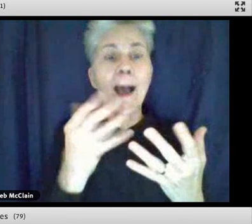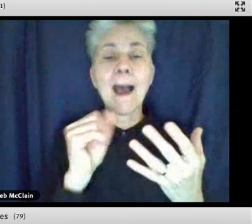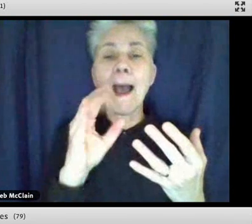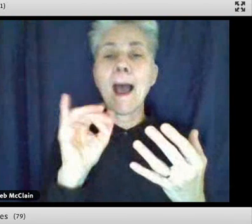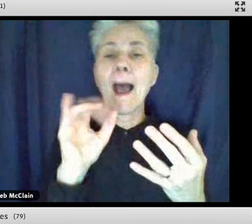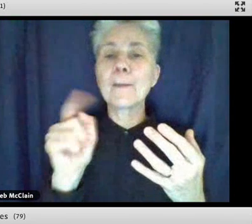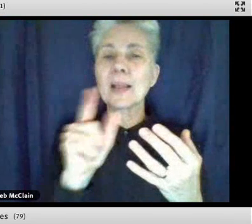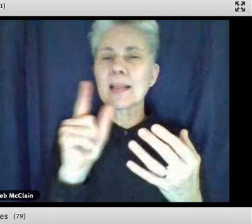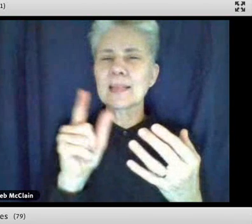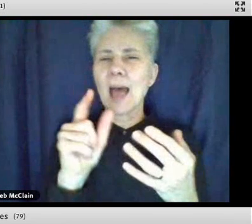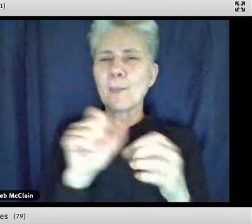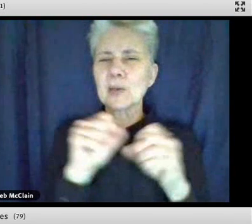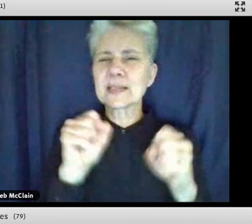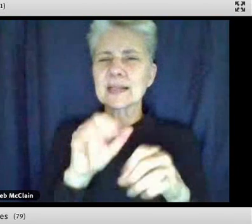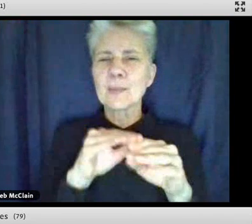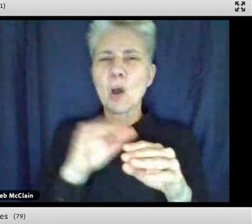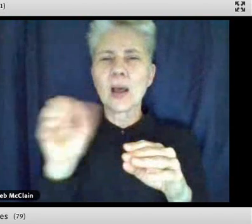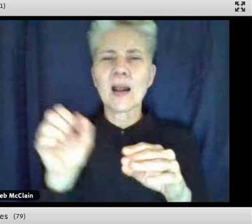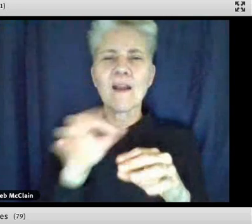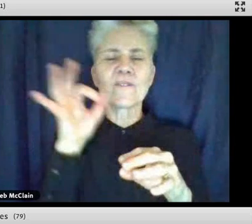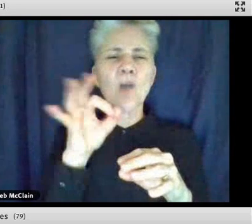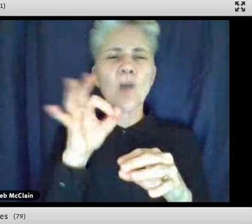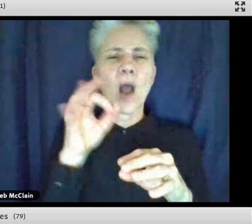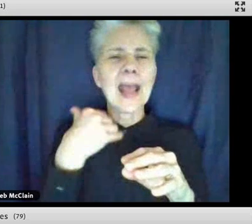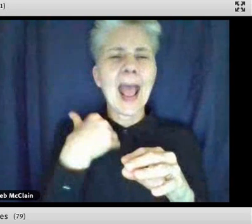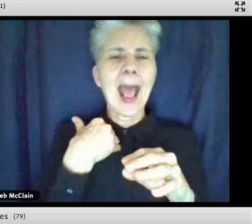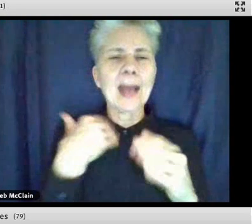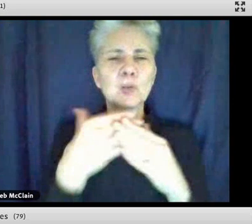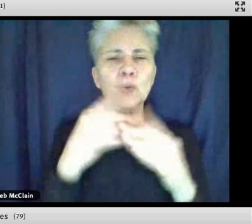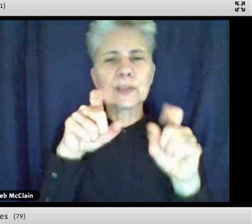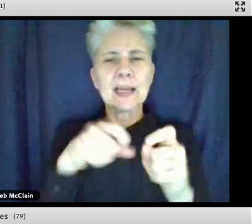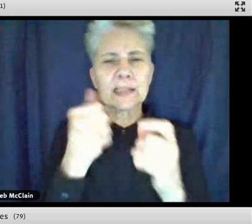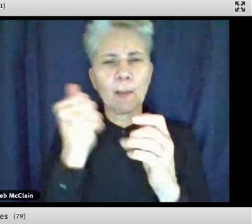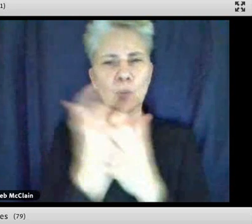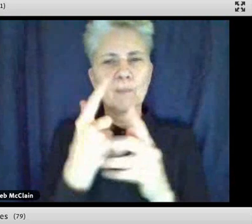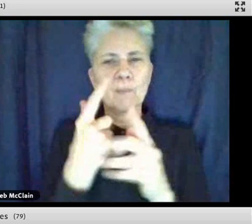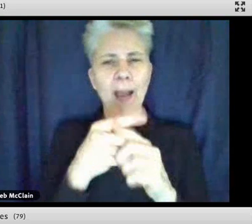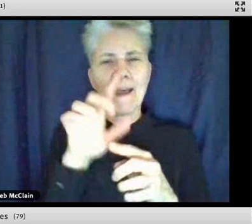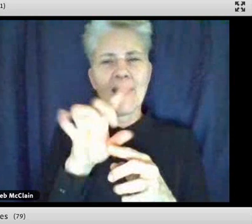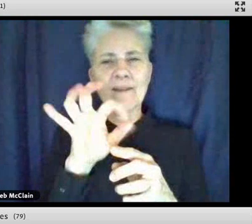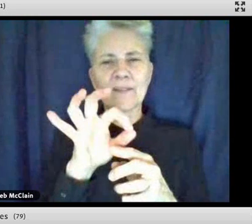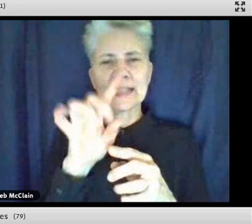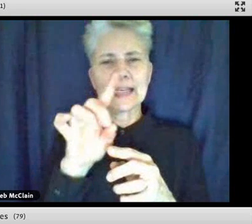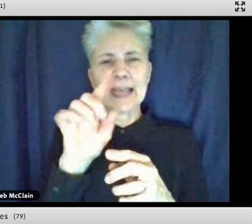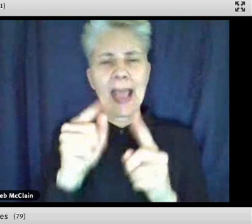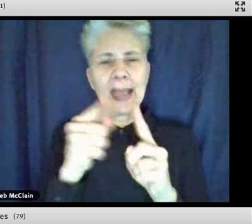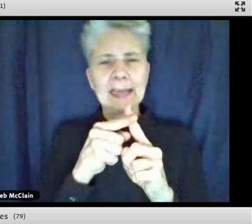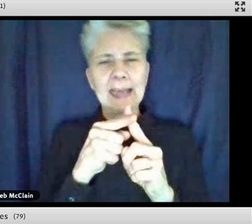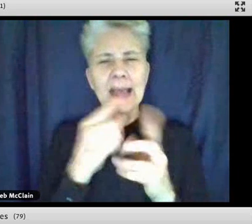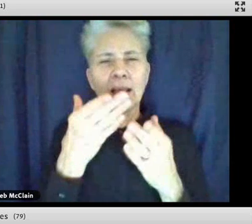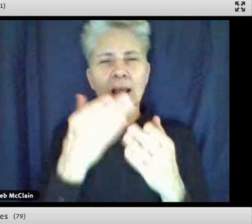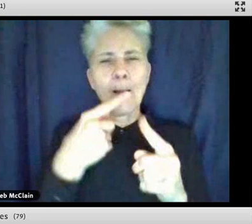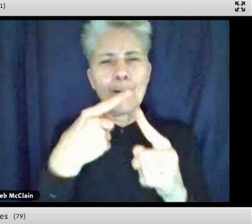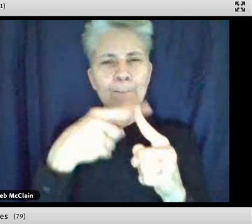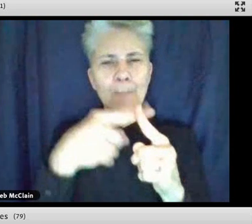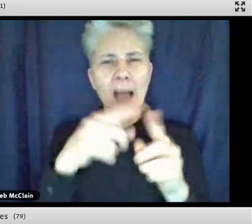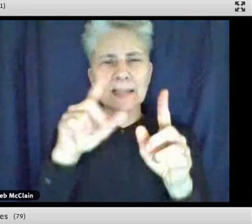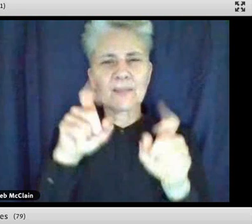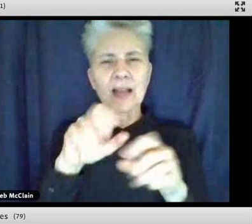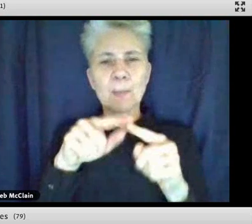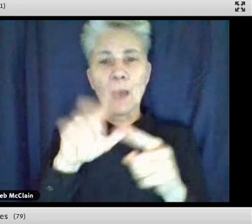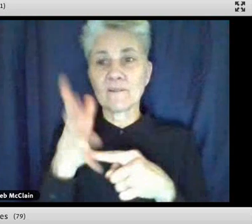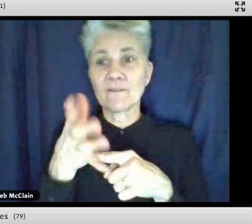on Friday. They have a new test that's been approved by the FDA that can deliver positive tests in about